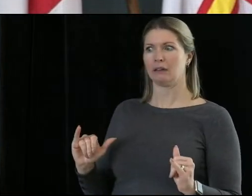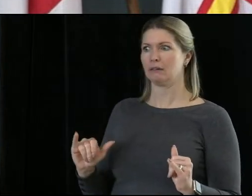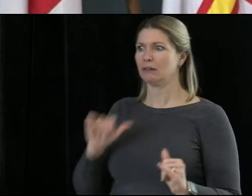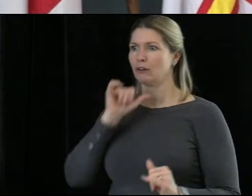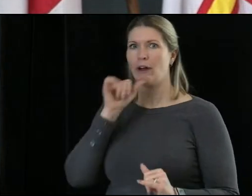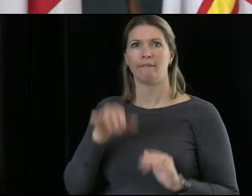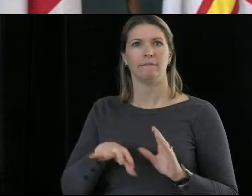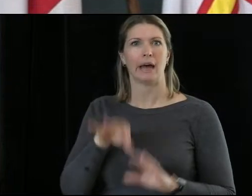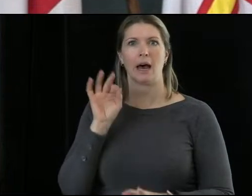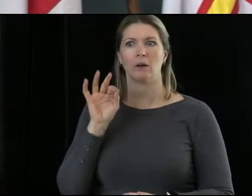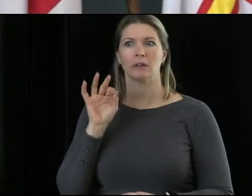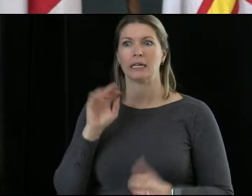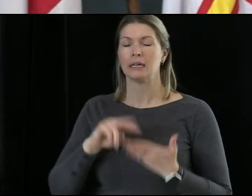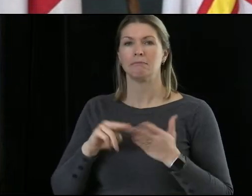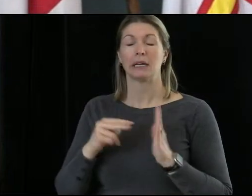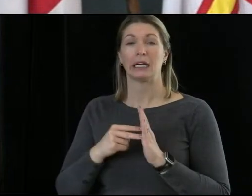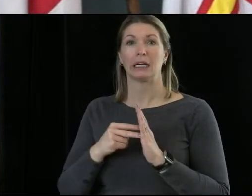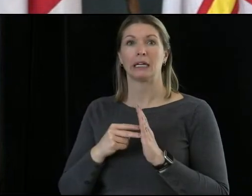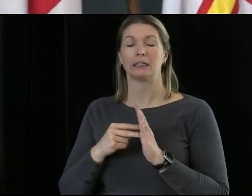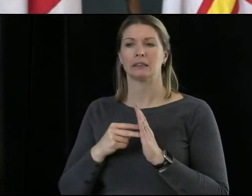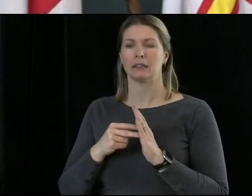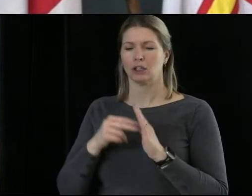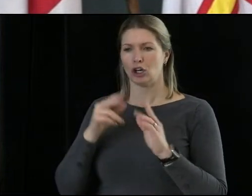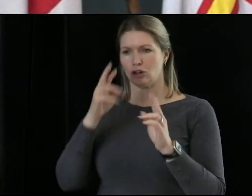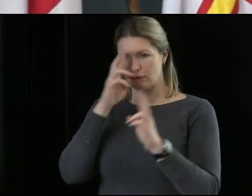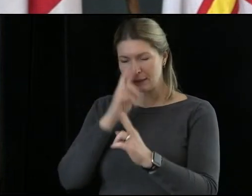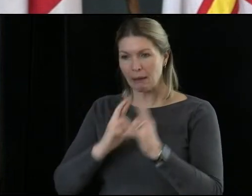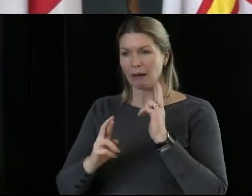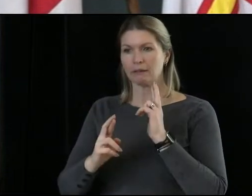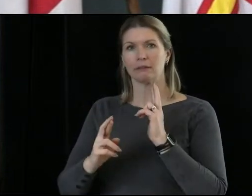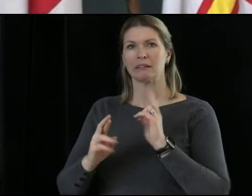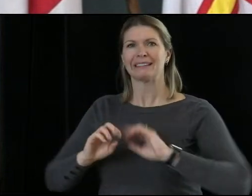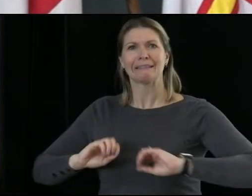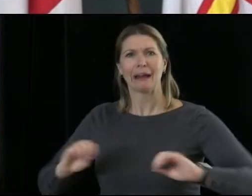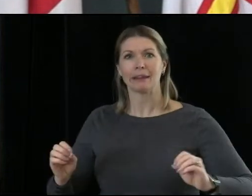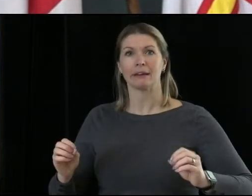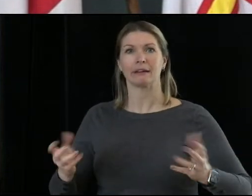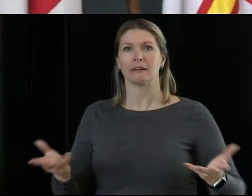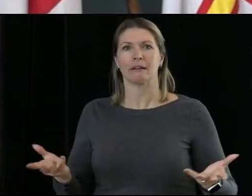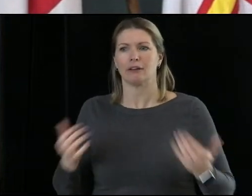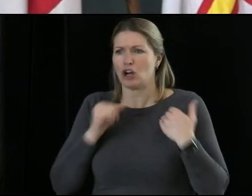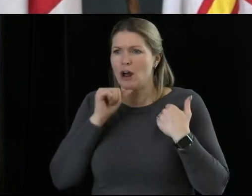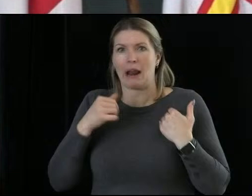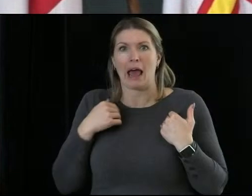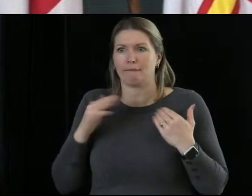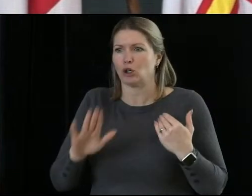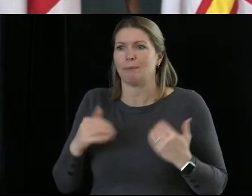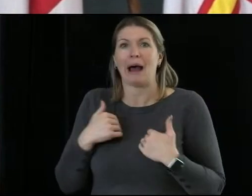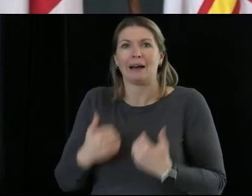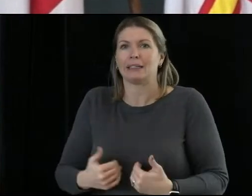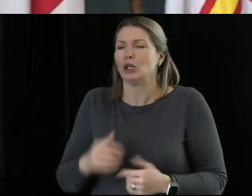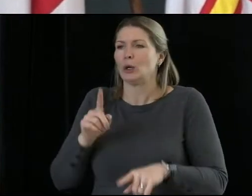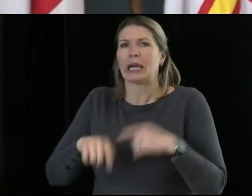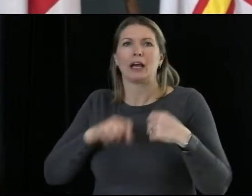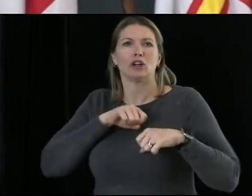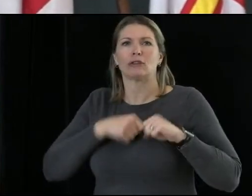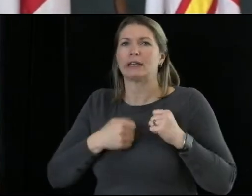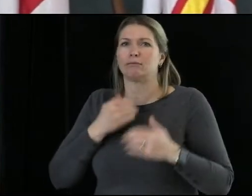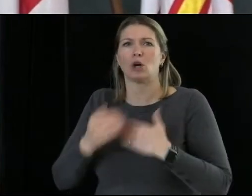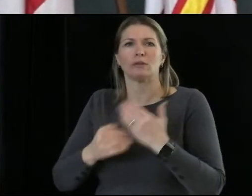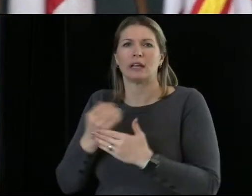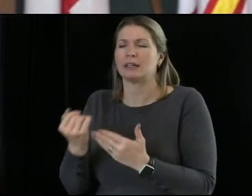Courtney's dad, Sean, erected this in a cemetery in St. Lawrence, and I don't know if